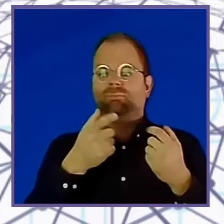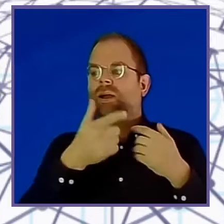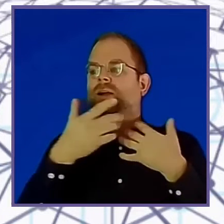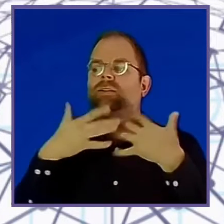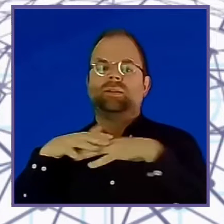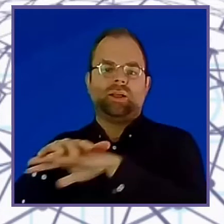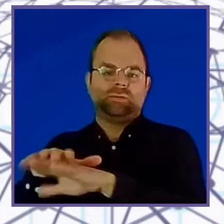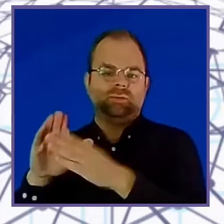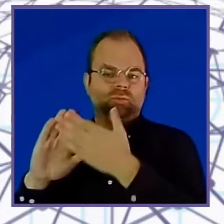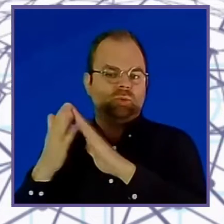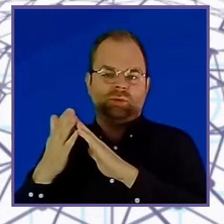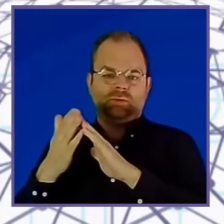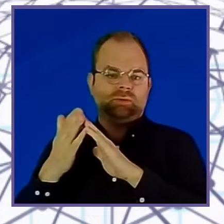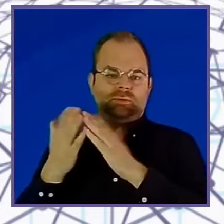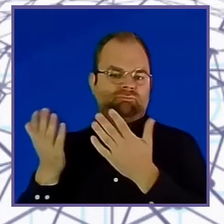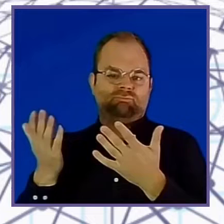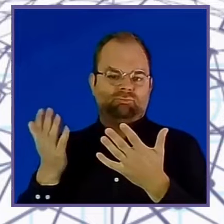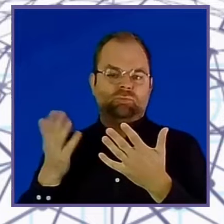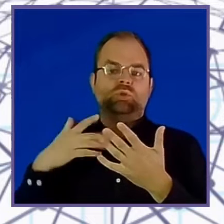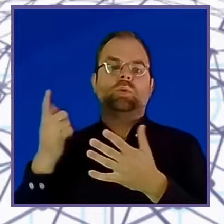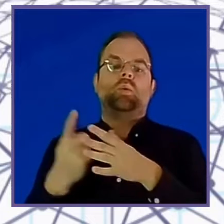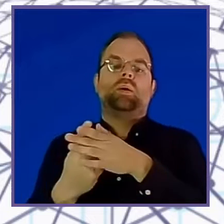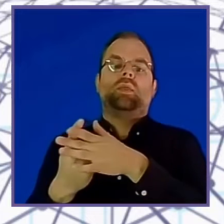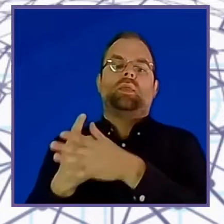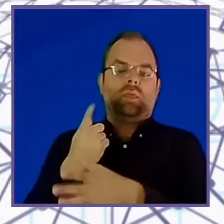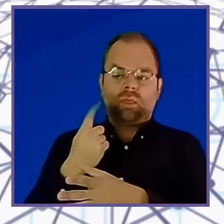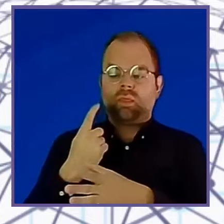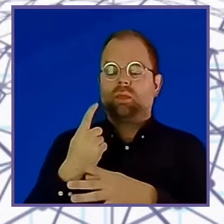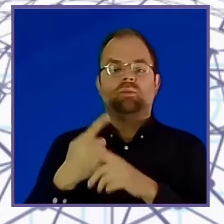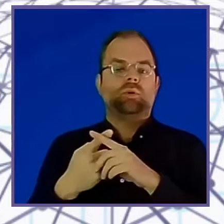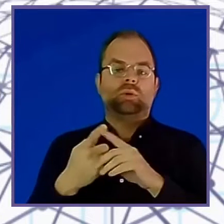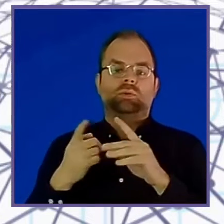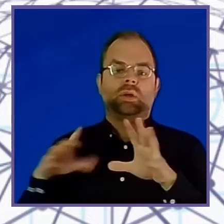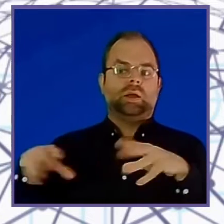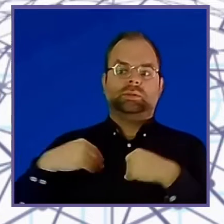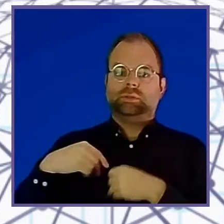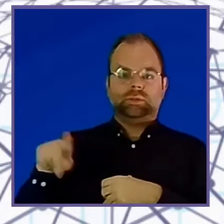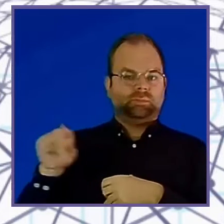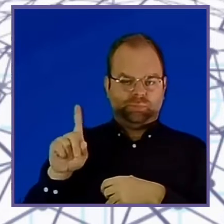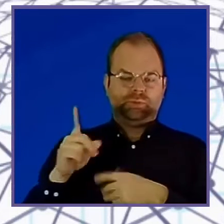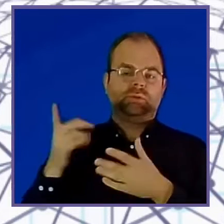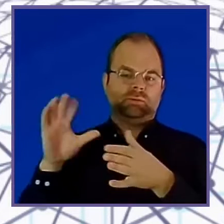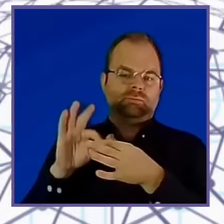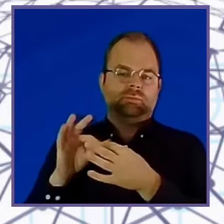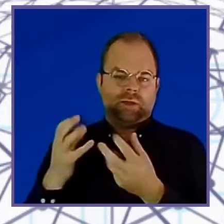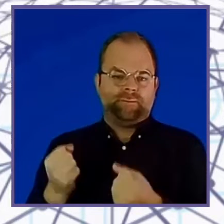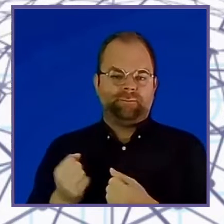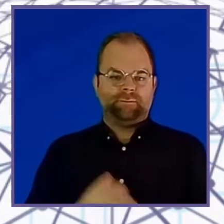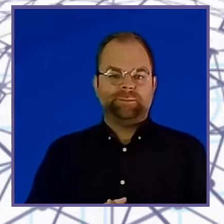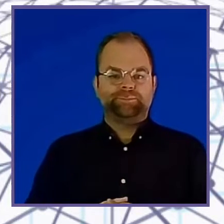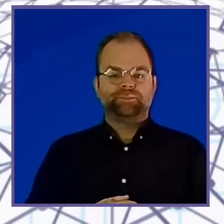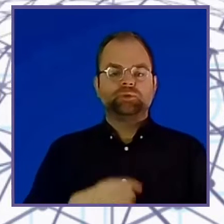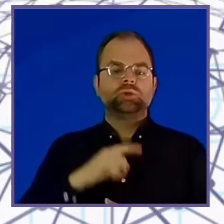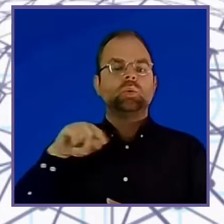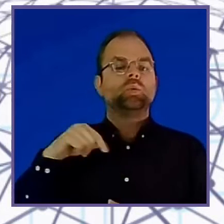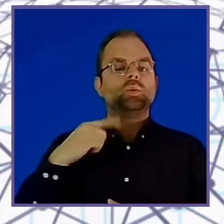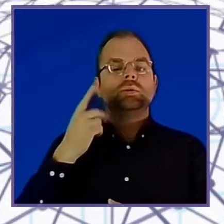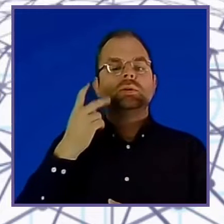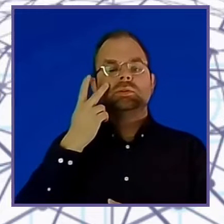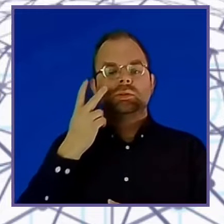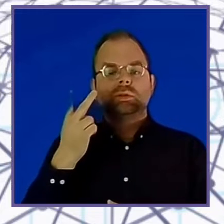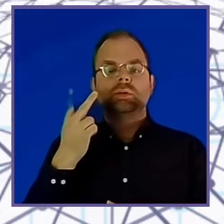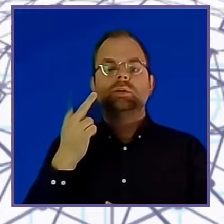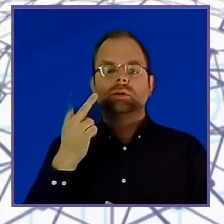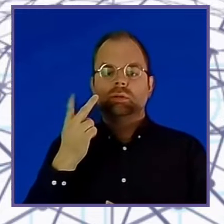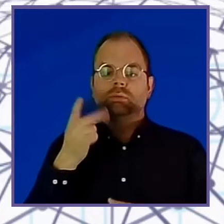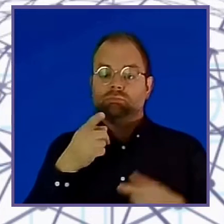So we started tackling some of these challenges with the newly established National Center for Assistive Health Technologies,